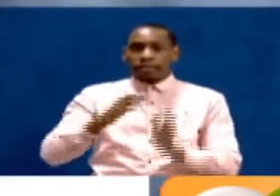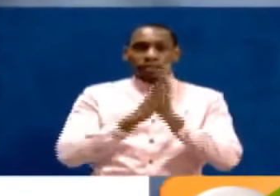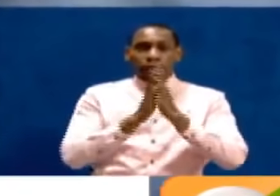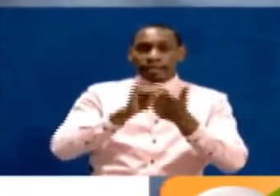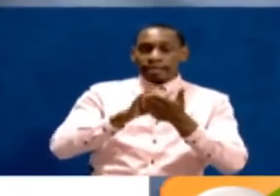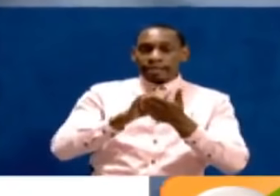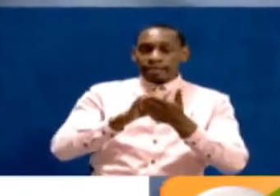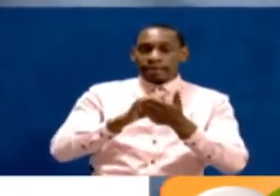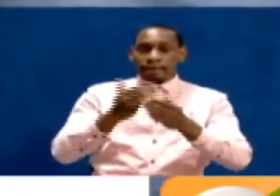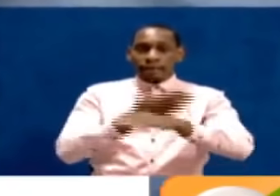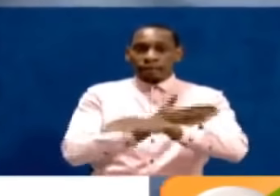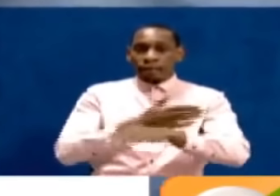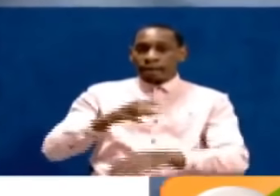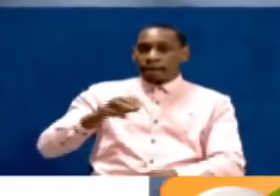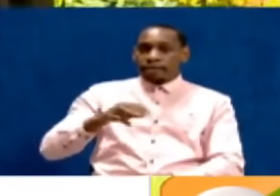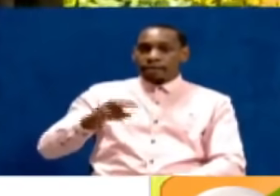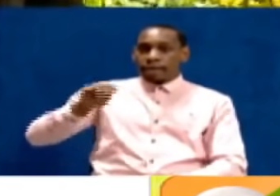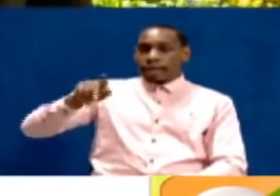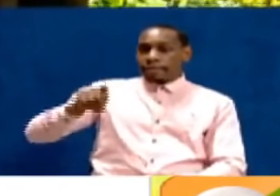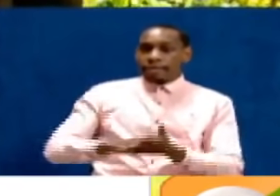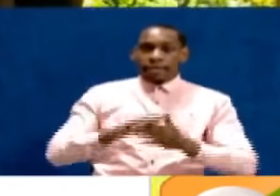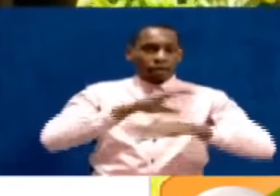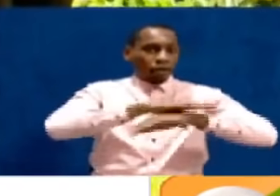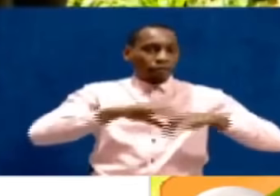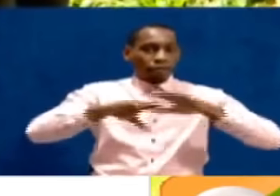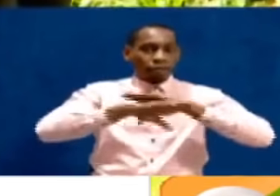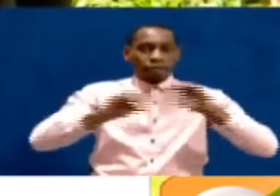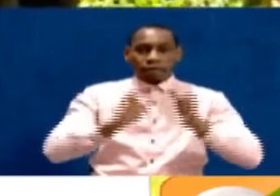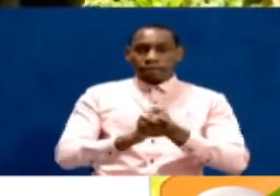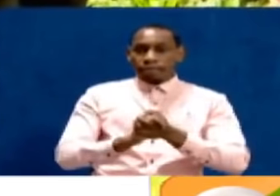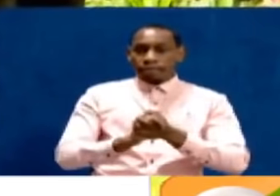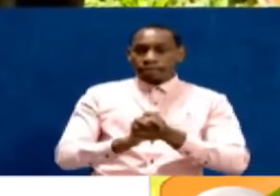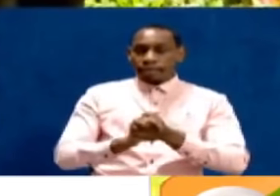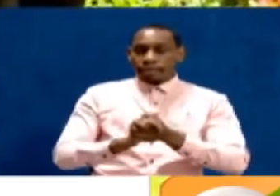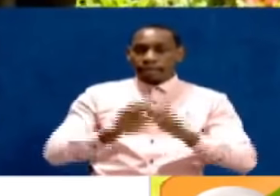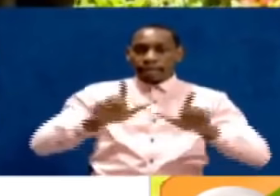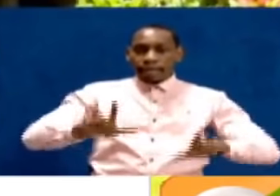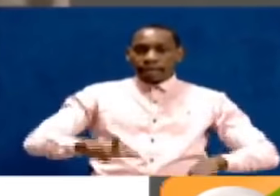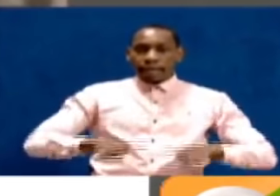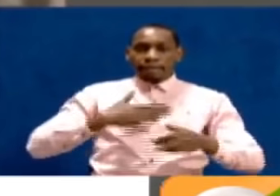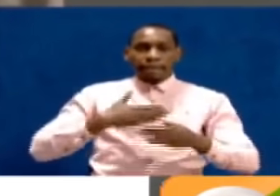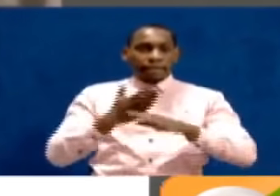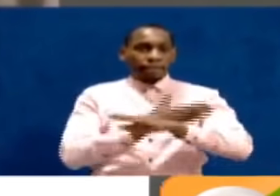the former Sabatia MP uncomfortable. My early life, my dad was not a minister.